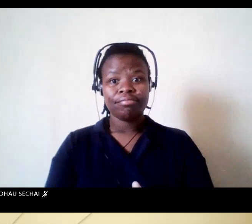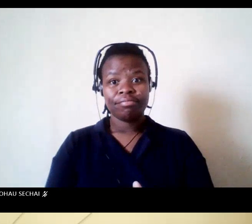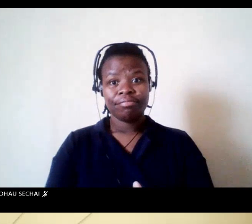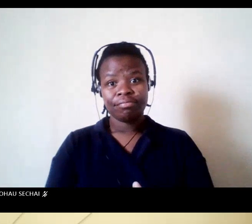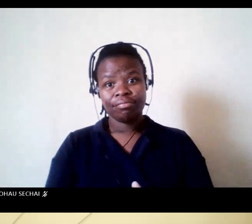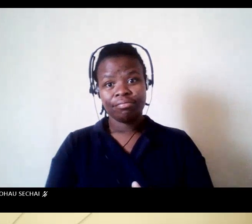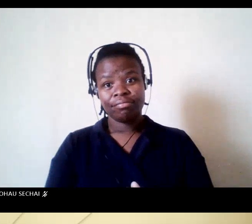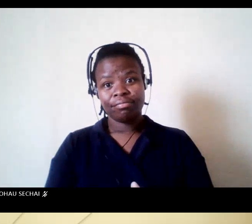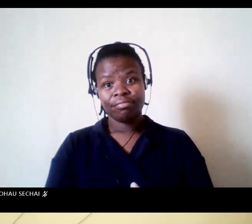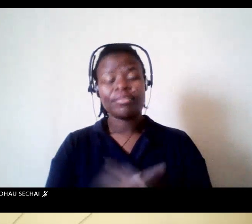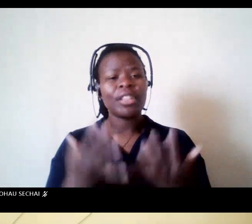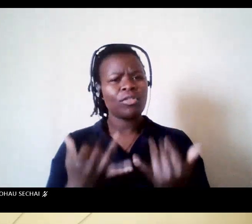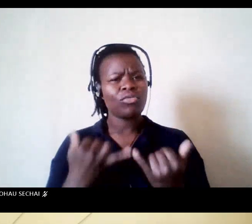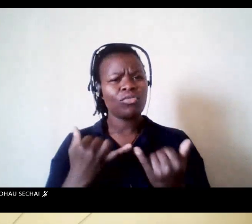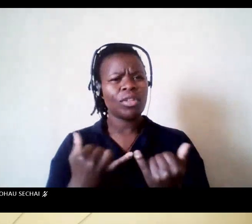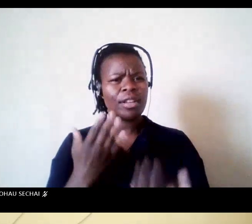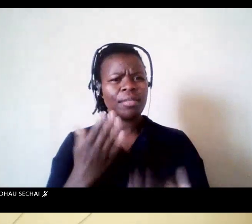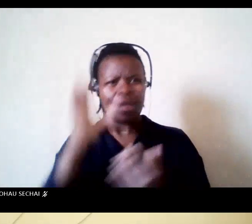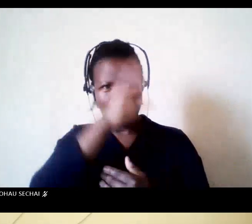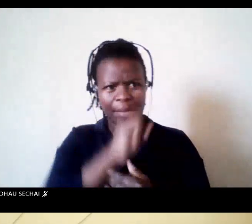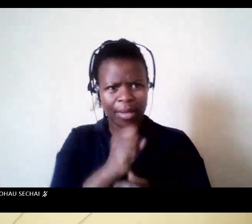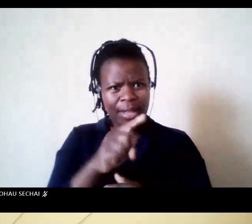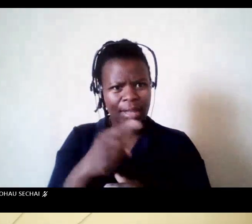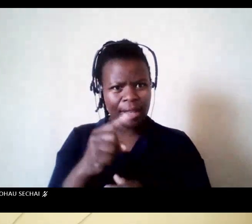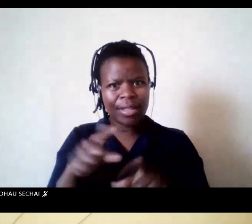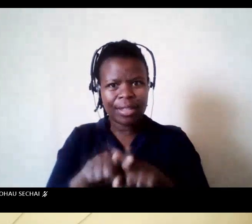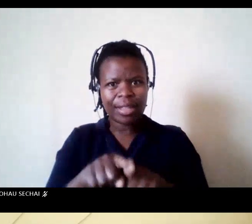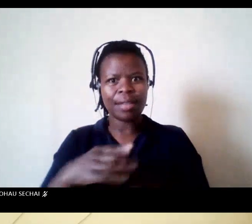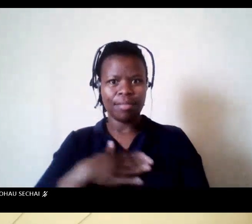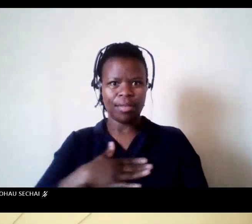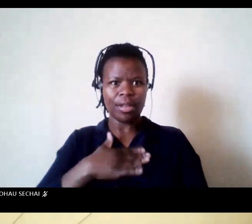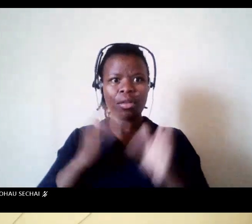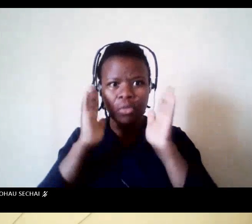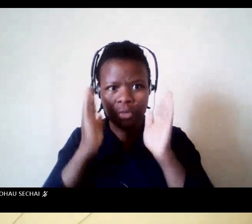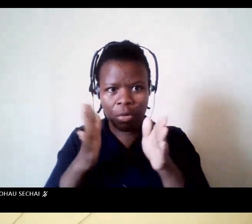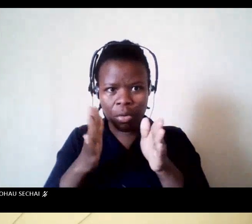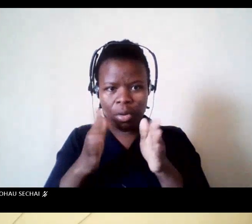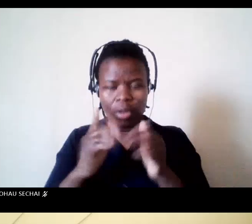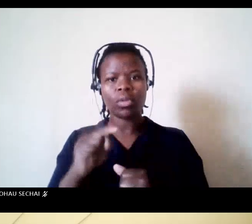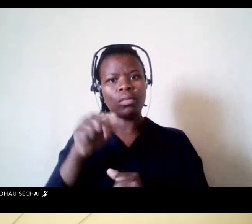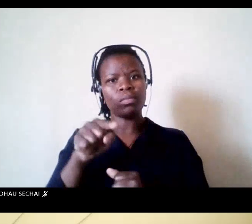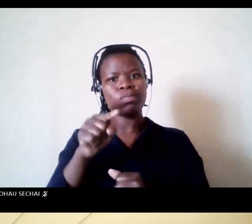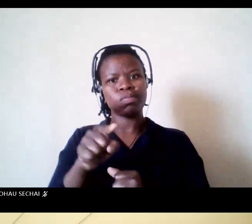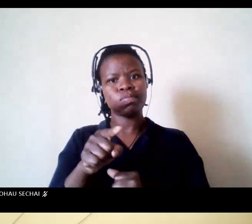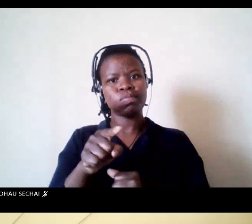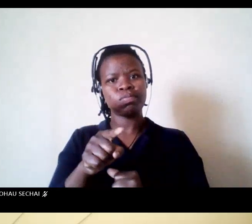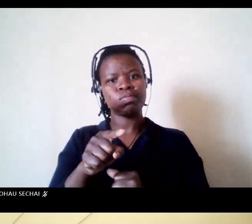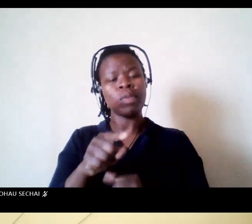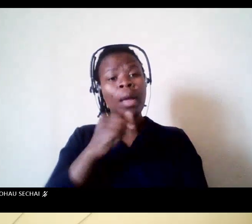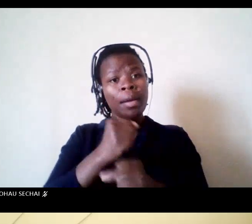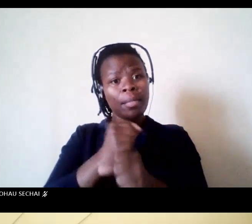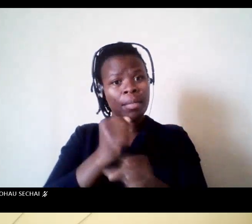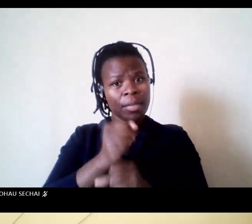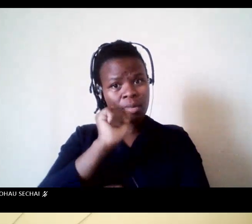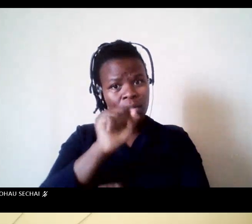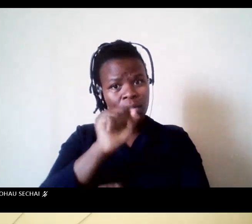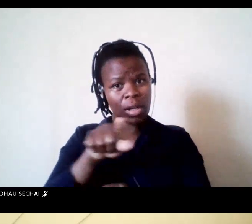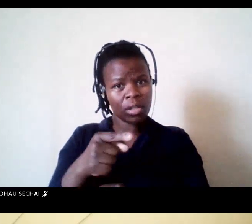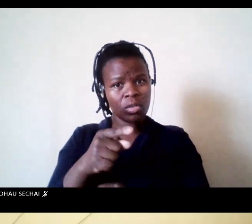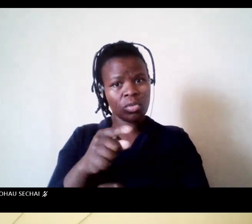say things like, I liked as well that you focused on Mitchell's Plain in your assignment, because I think that those sorts of things are